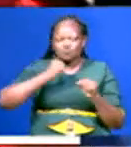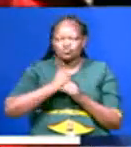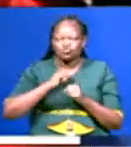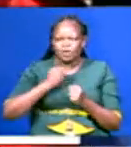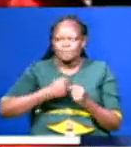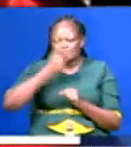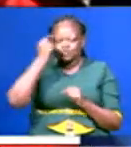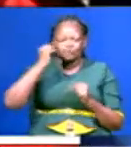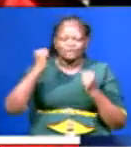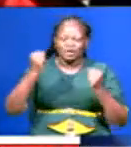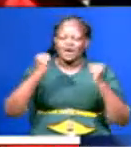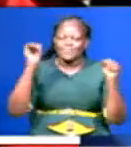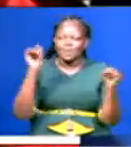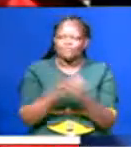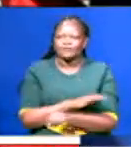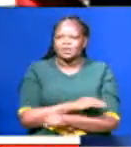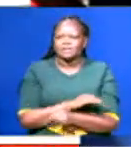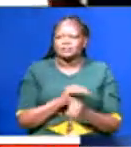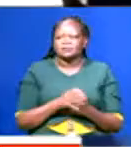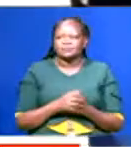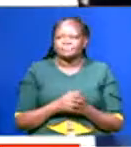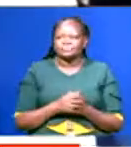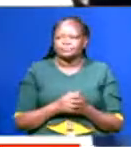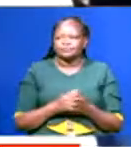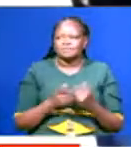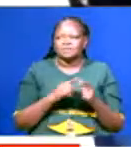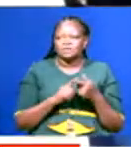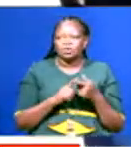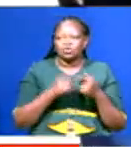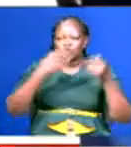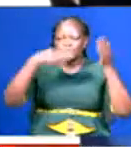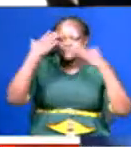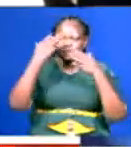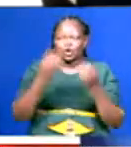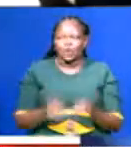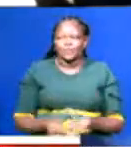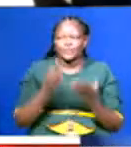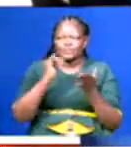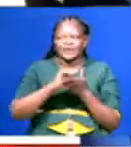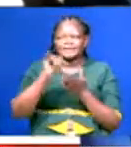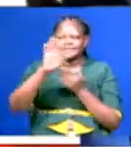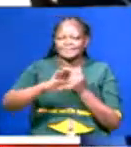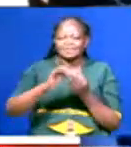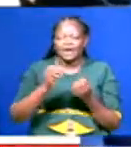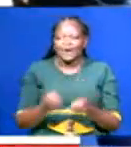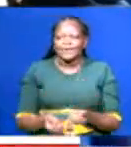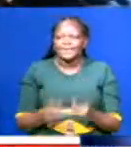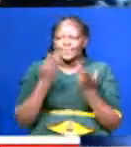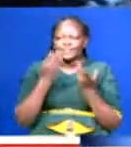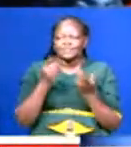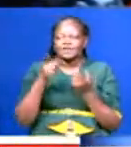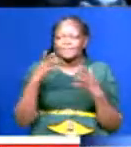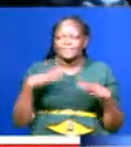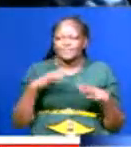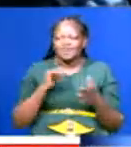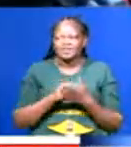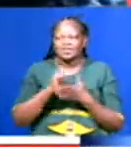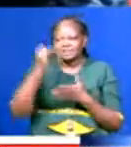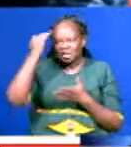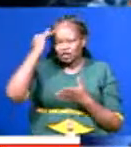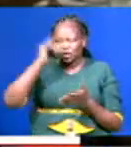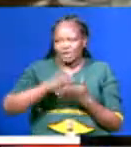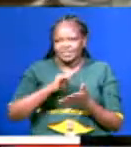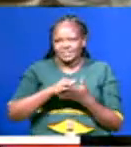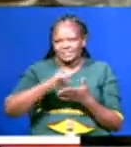very powerful and we have powerful guns. I want you, Professor, to bomb that area. I want you to bomb these culprits so that they know the